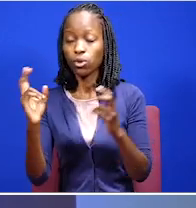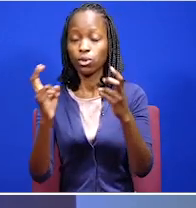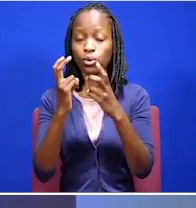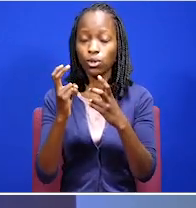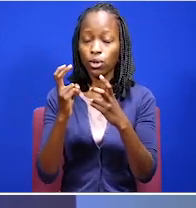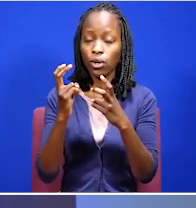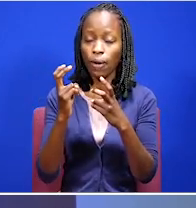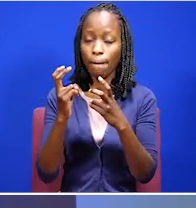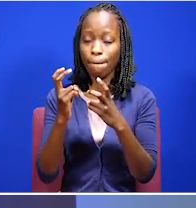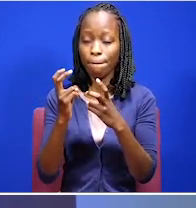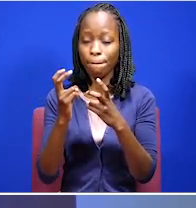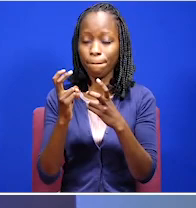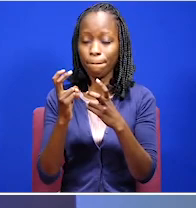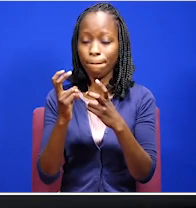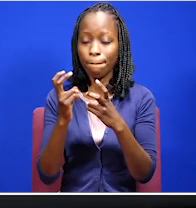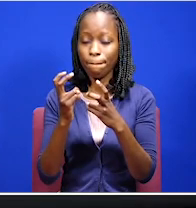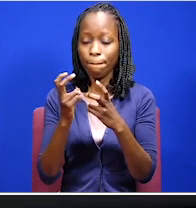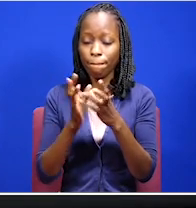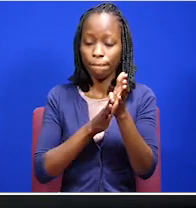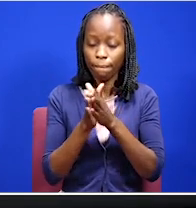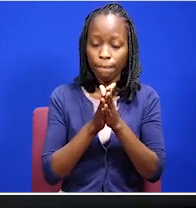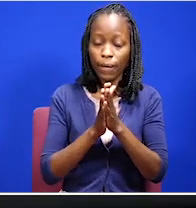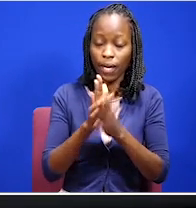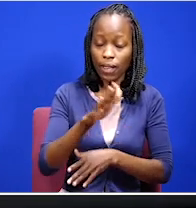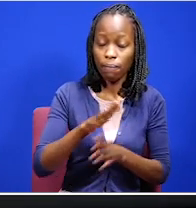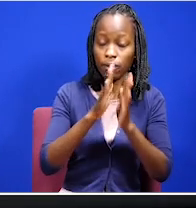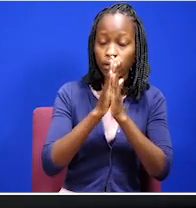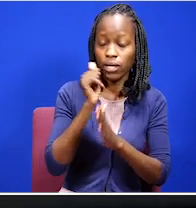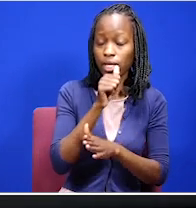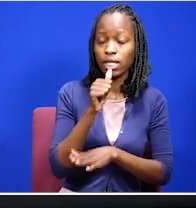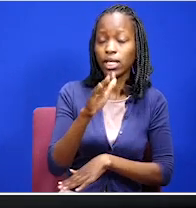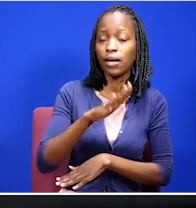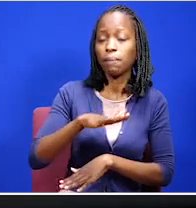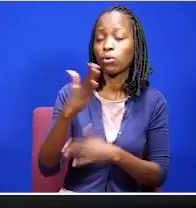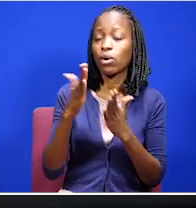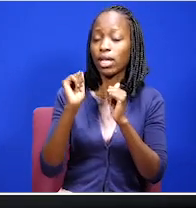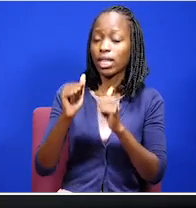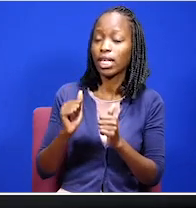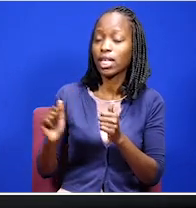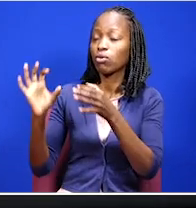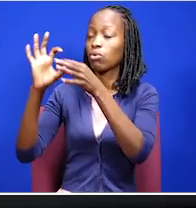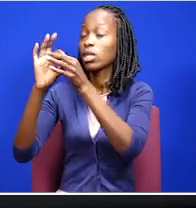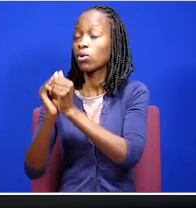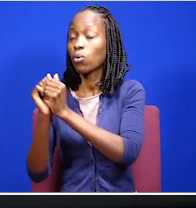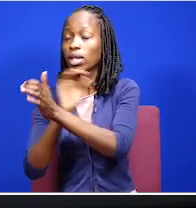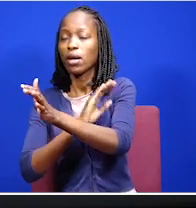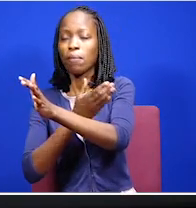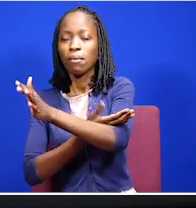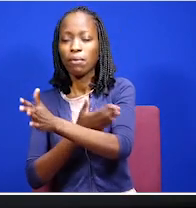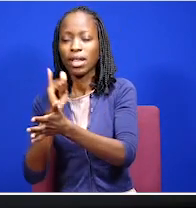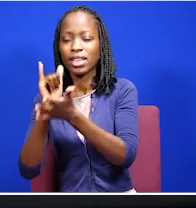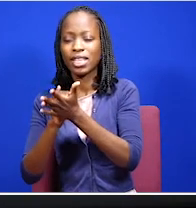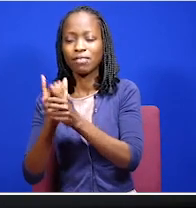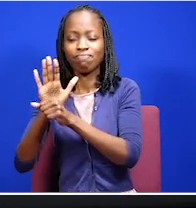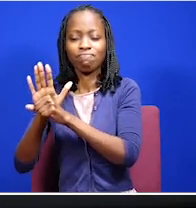service will be reawakened in the place of prayer, in the secret place where they can connect with a power that